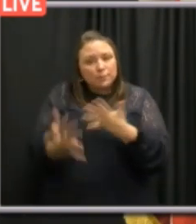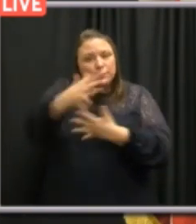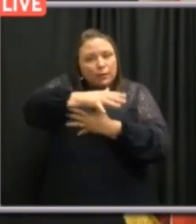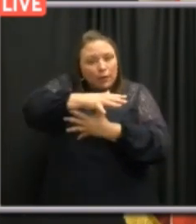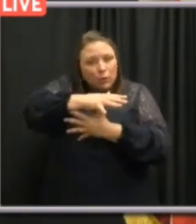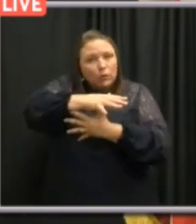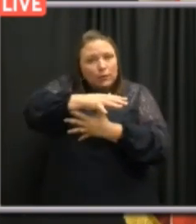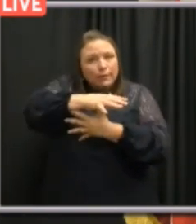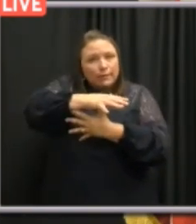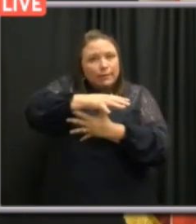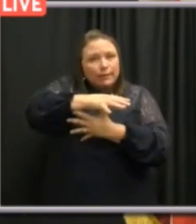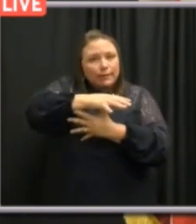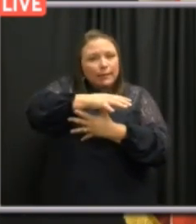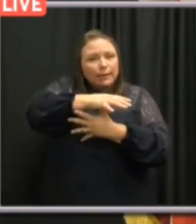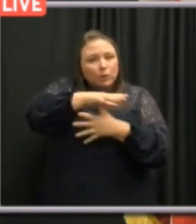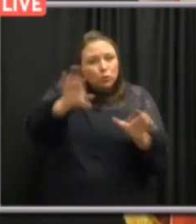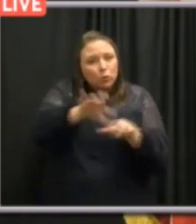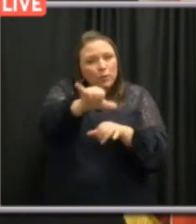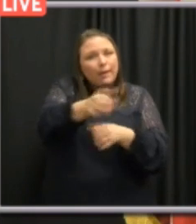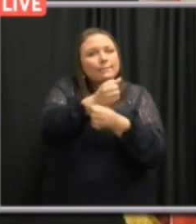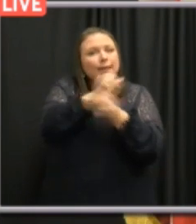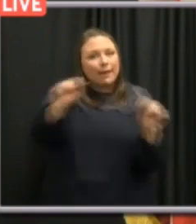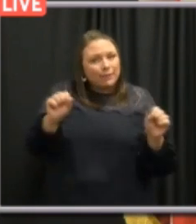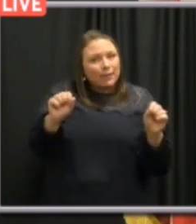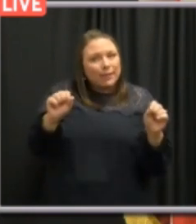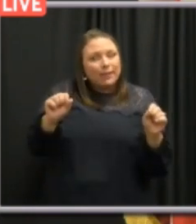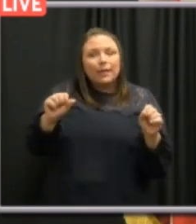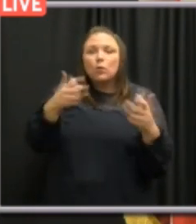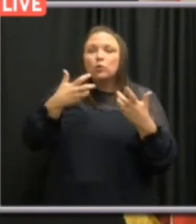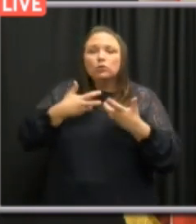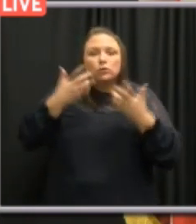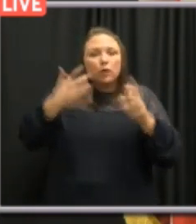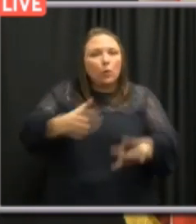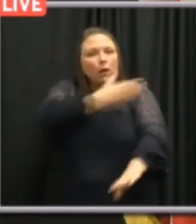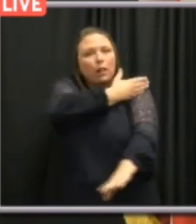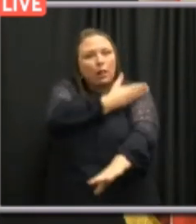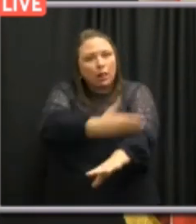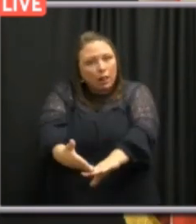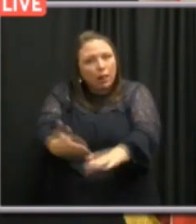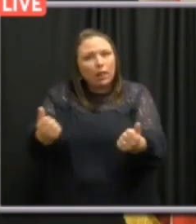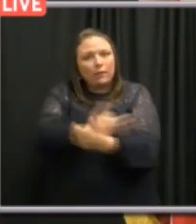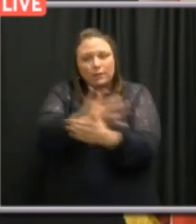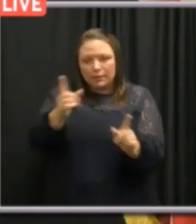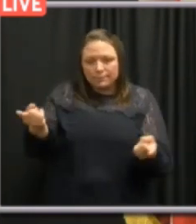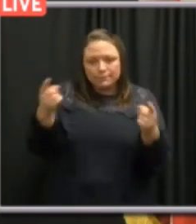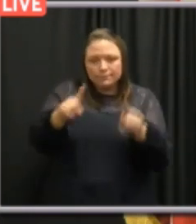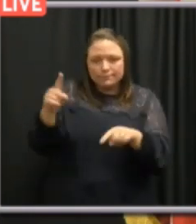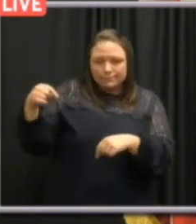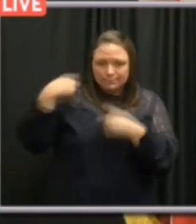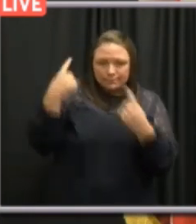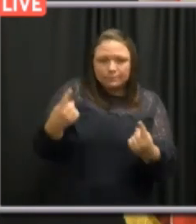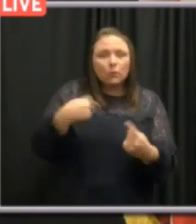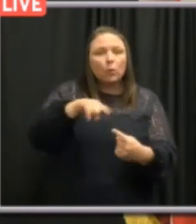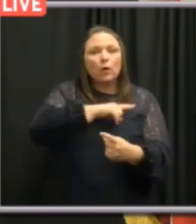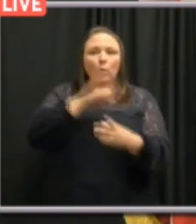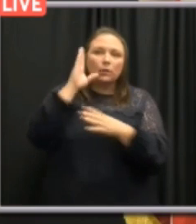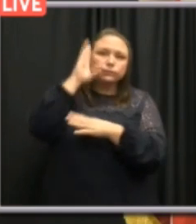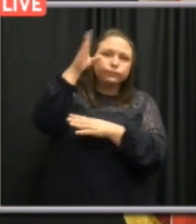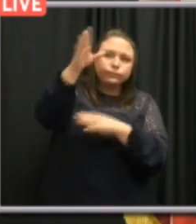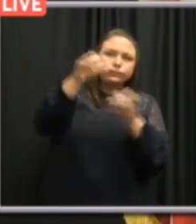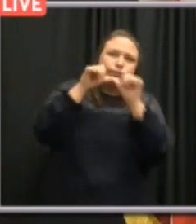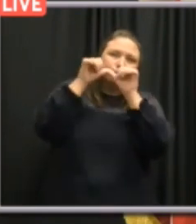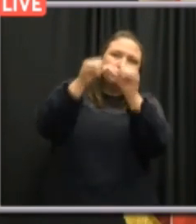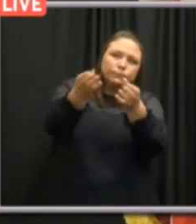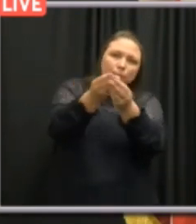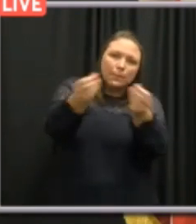the restart done safely, not to undo the progress. And what we really want is the long-term mitigation of